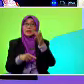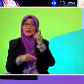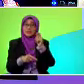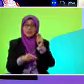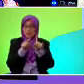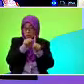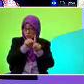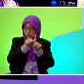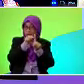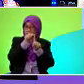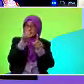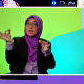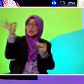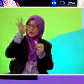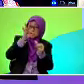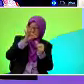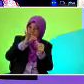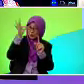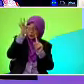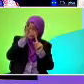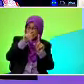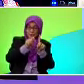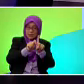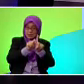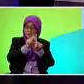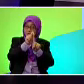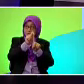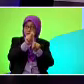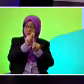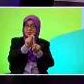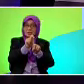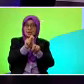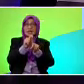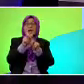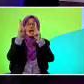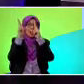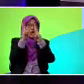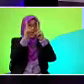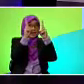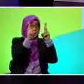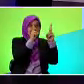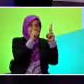Temperature. Temperature, suitable temperature. Second, air. Air, Presence of air.